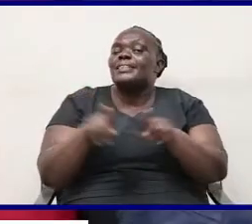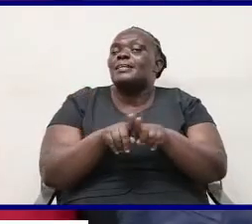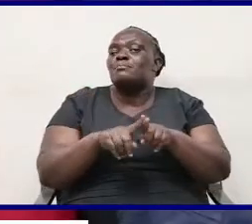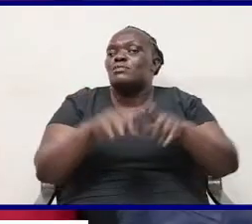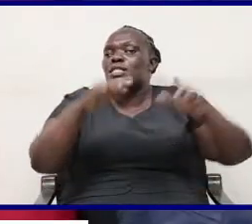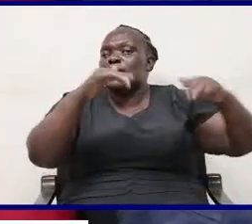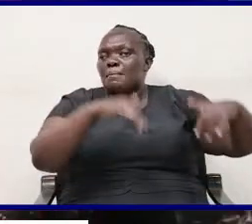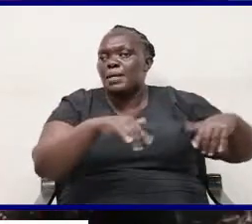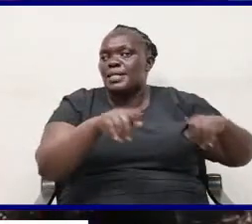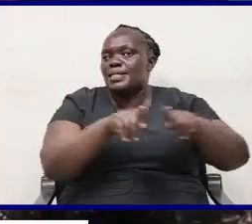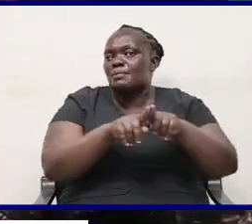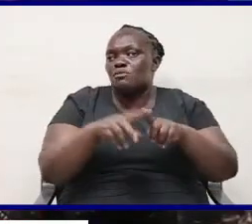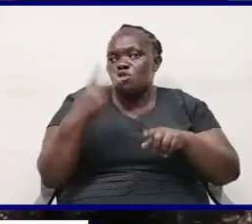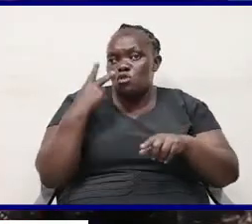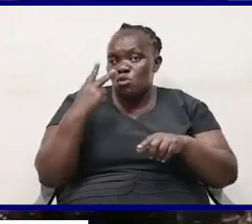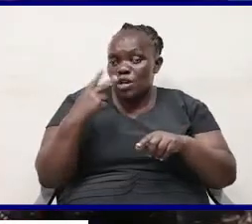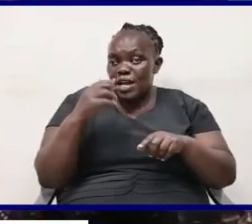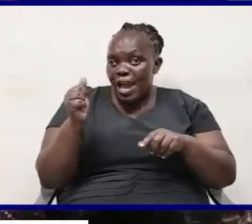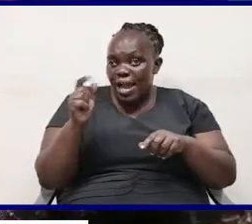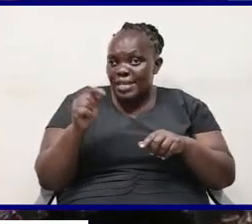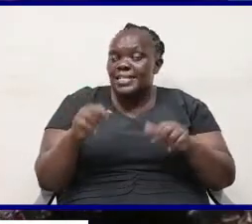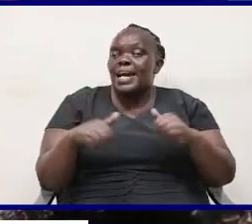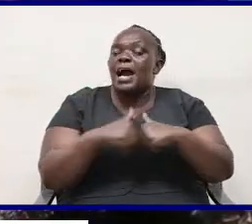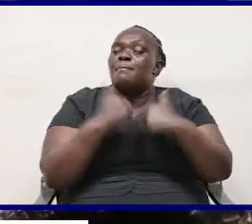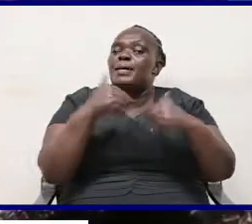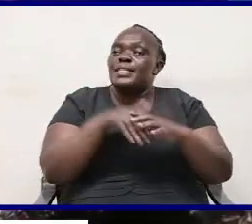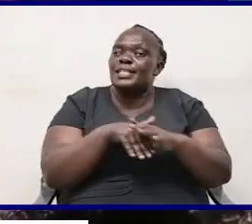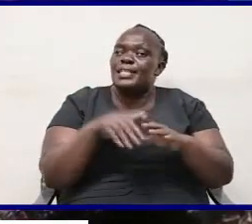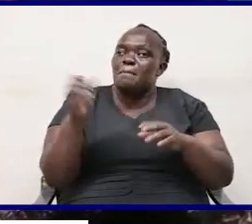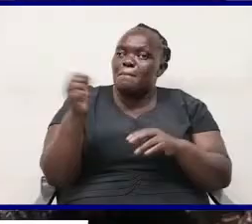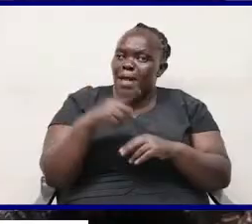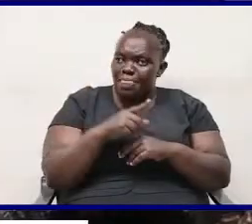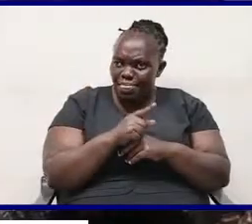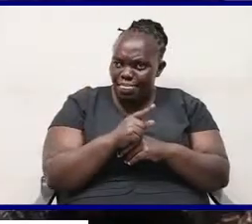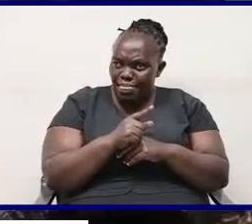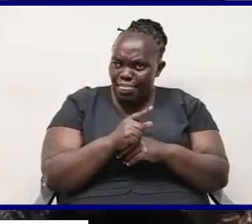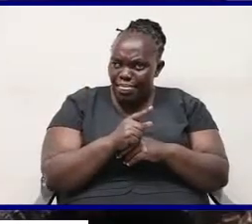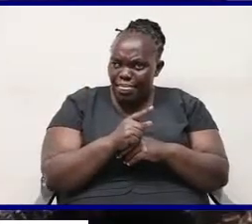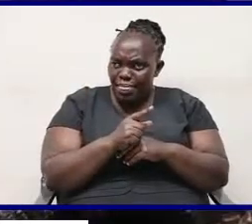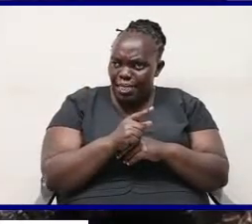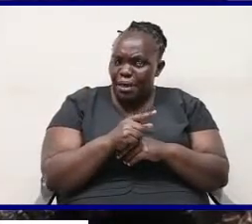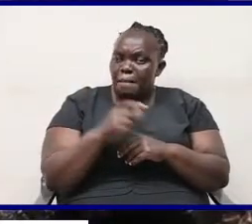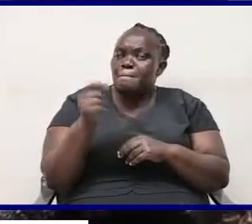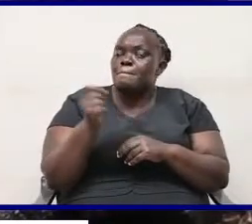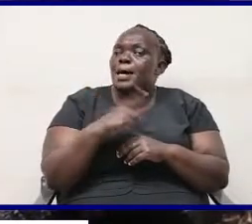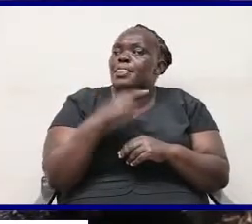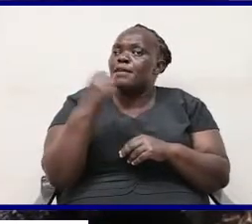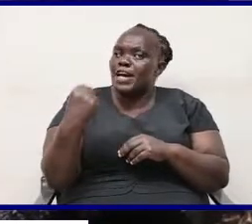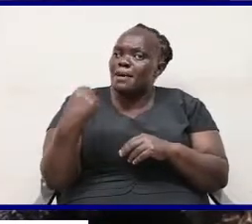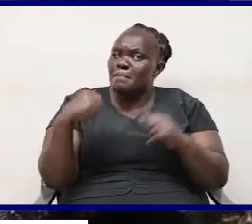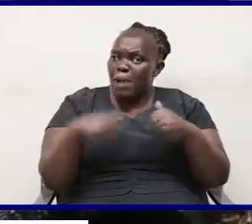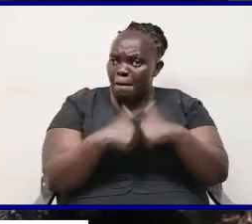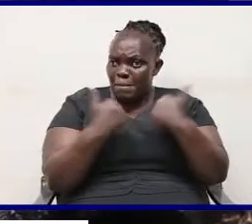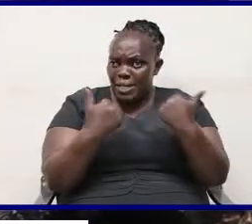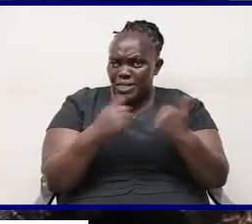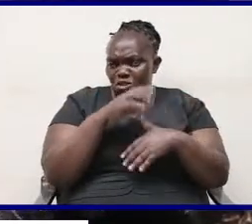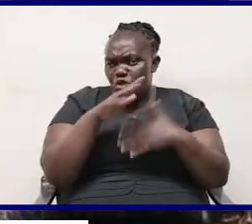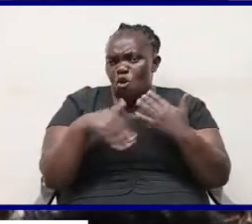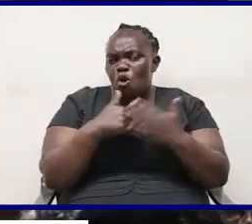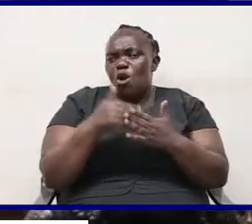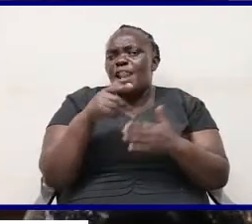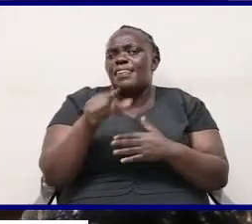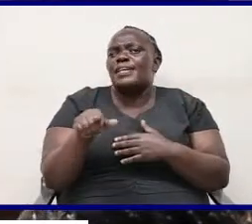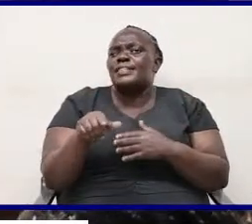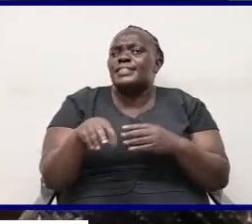summit that we are also looking at it happening in the month of May. we have all